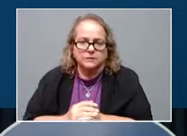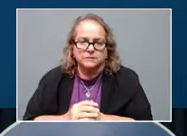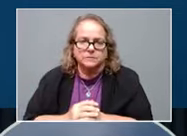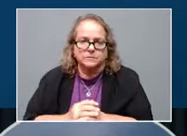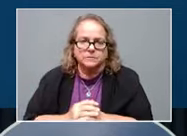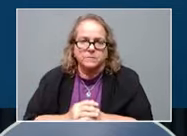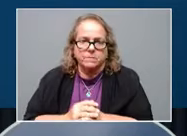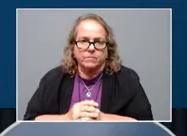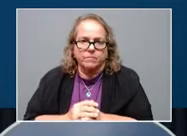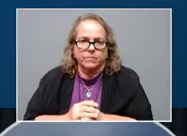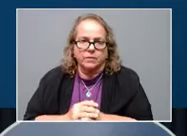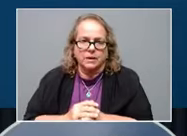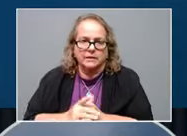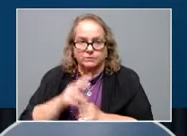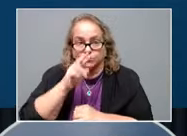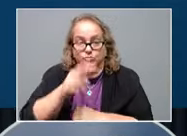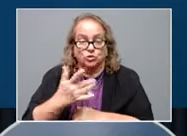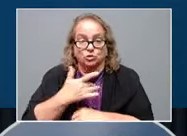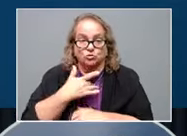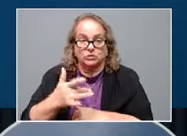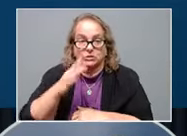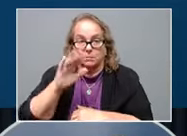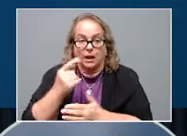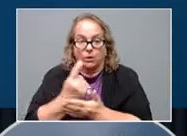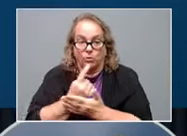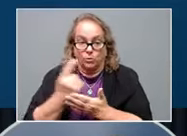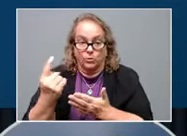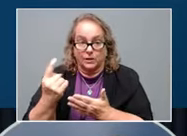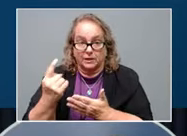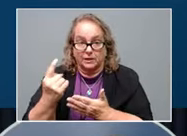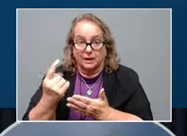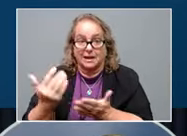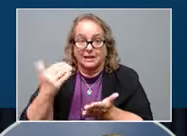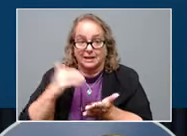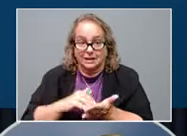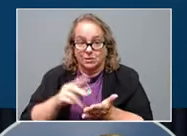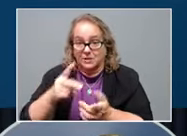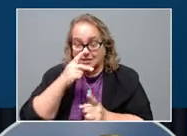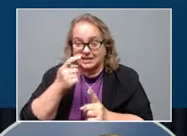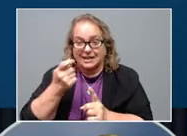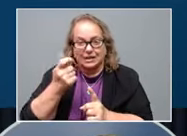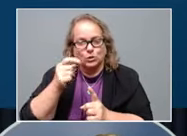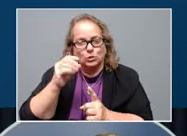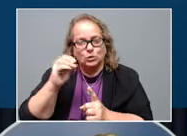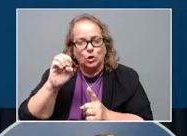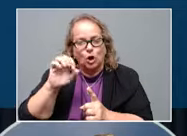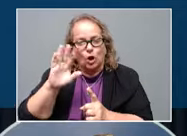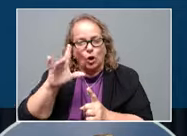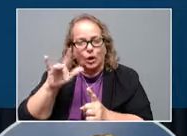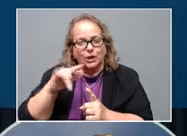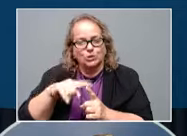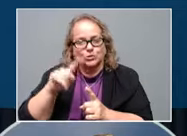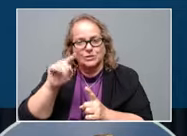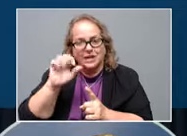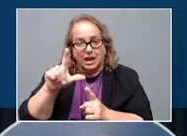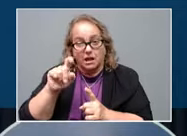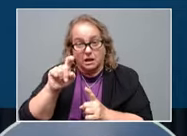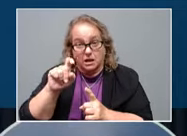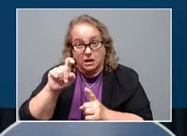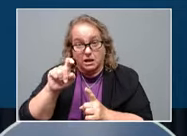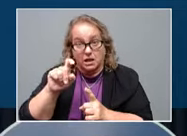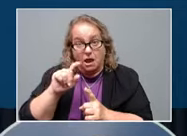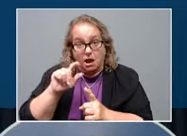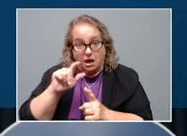at the trend by week. Again, a little too early to tell exactly what this means,